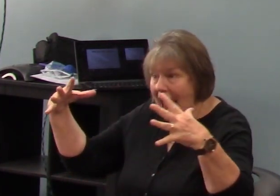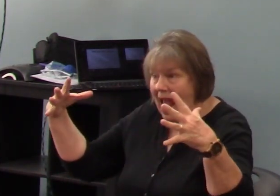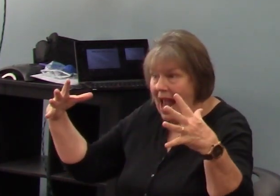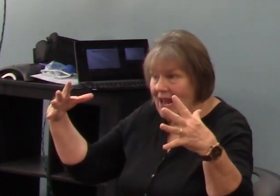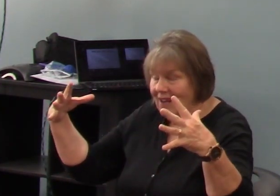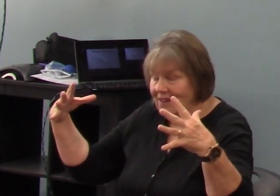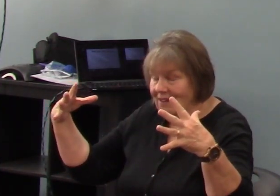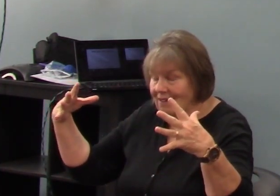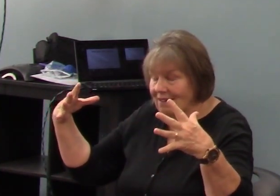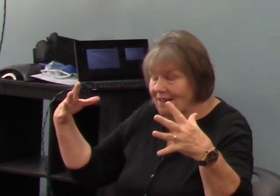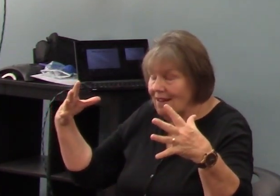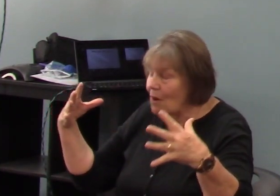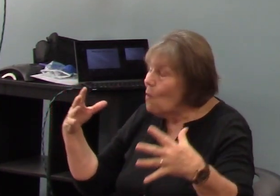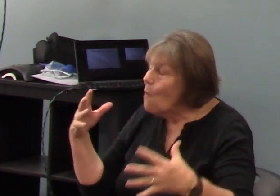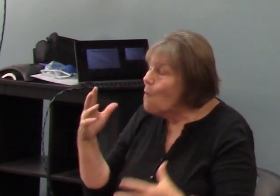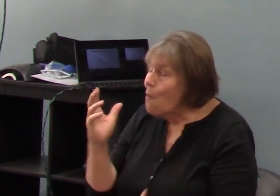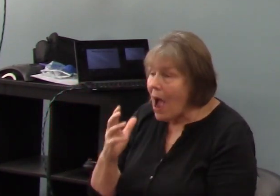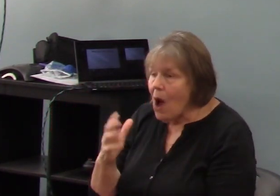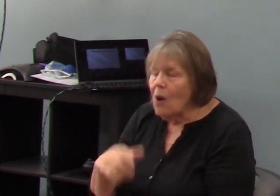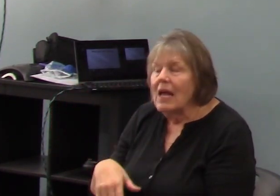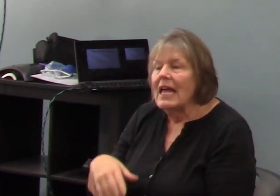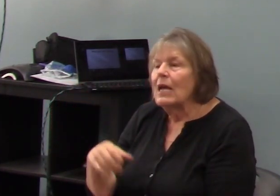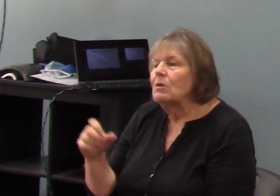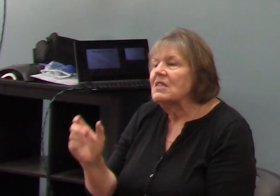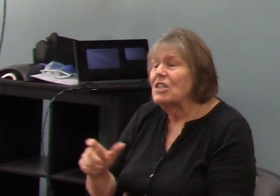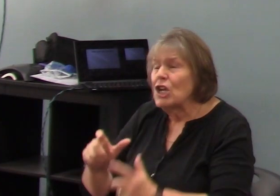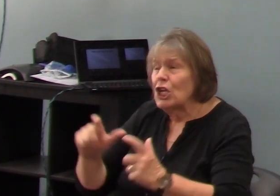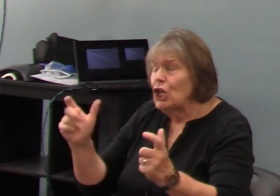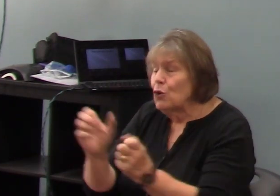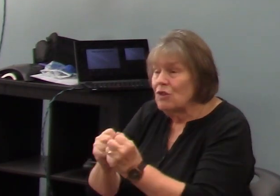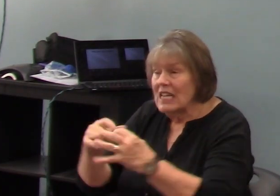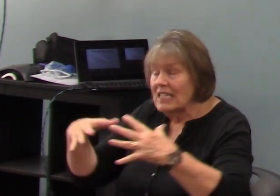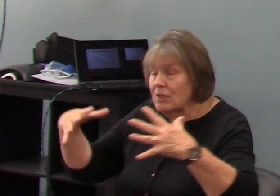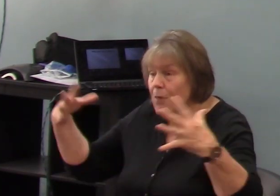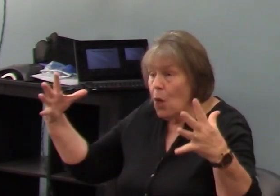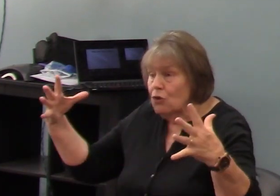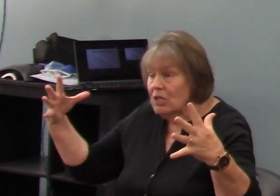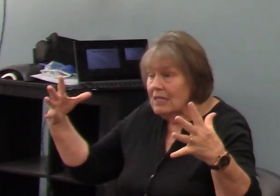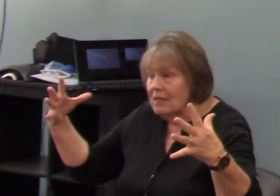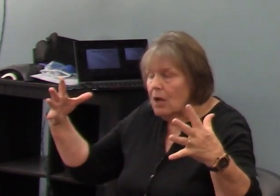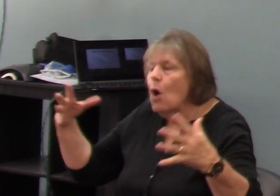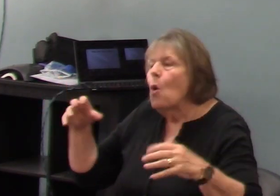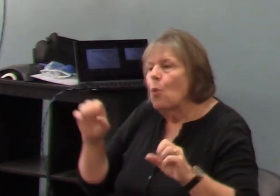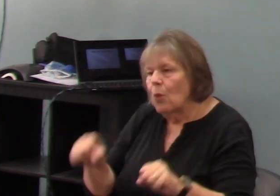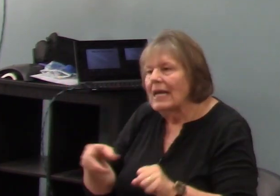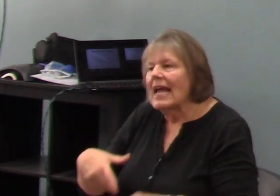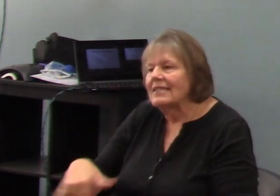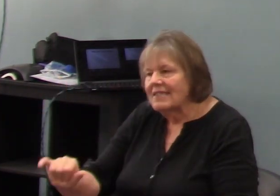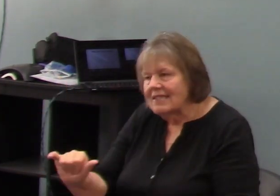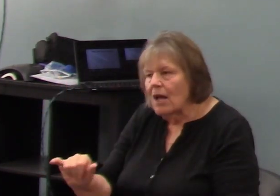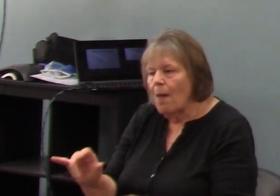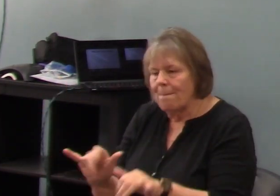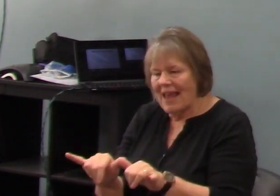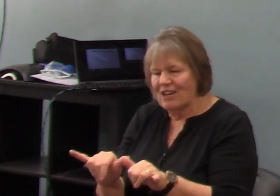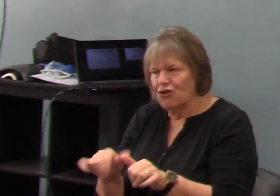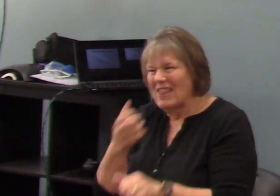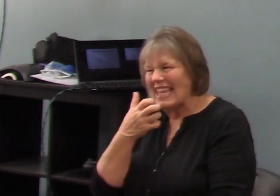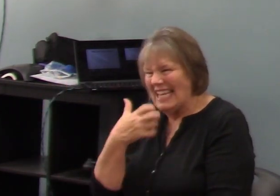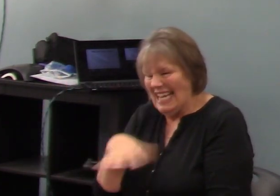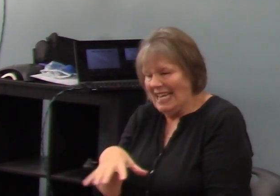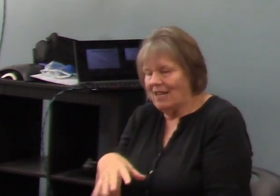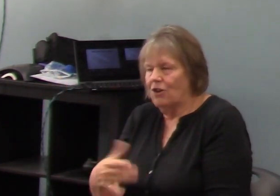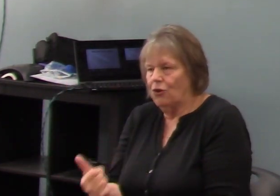created. It was such a big explosion, you can still measure the heat of it today. Now, it probably wouldn't be described as